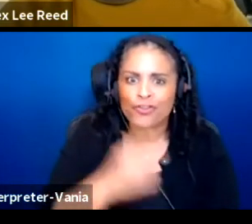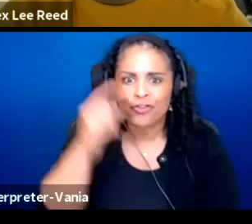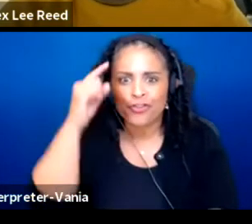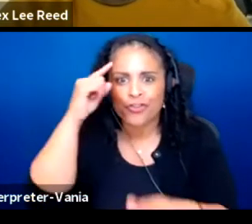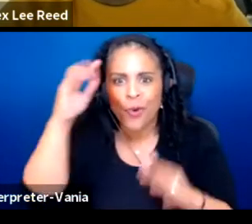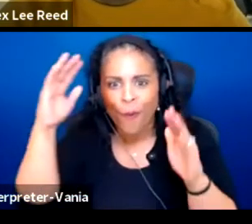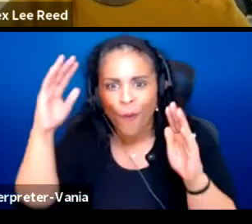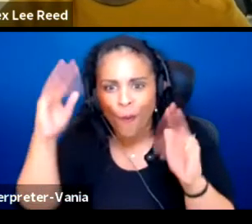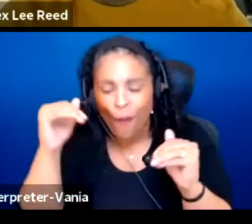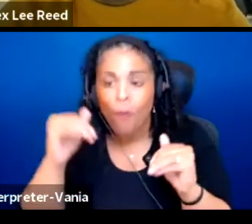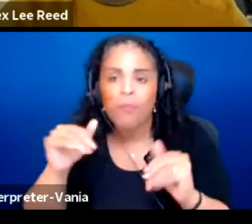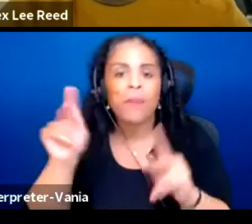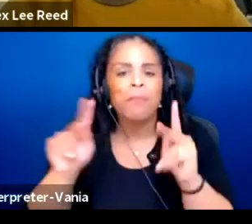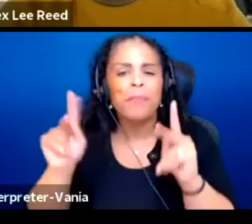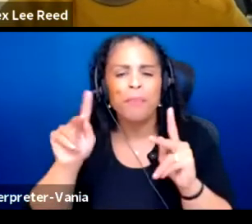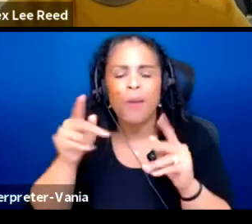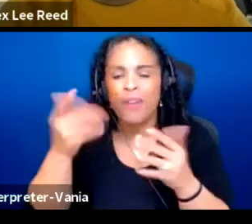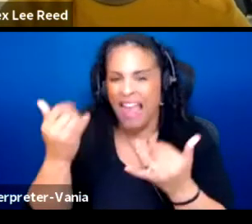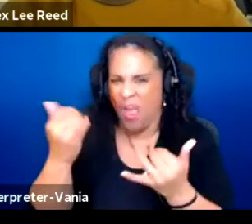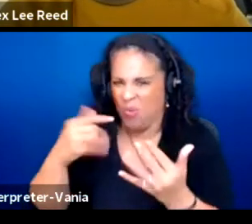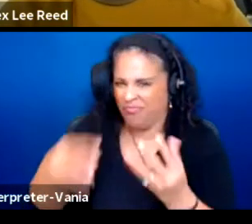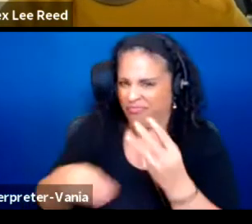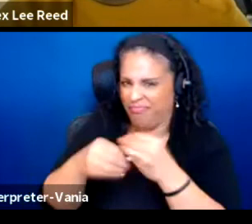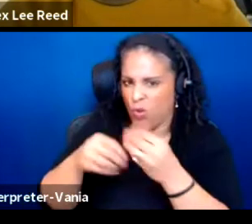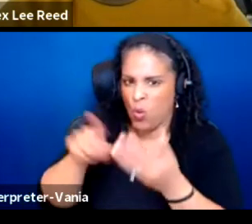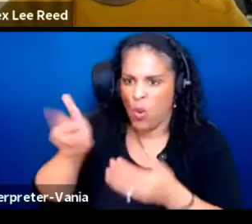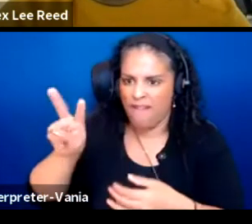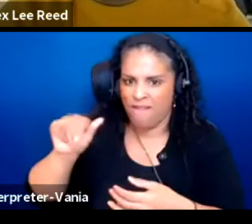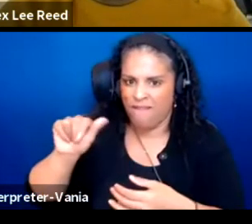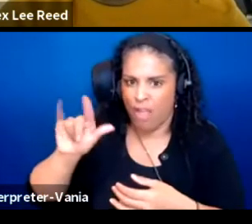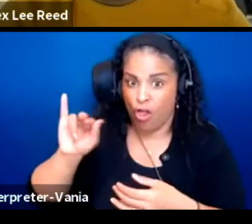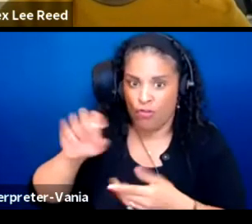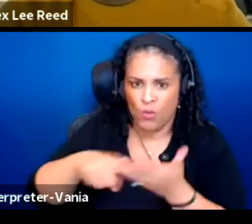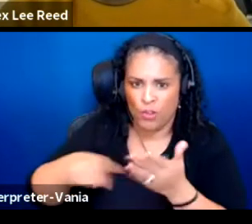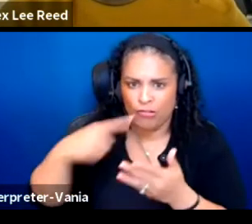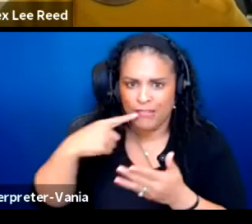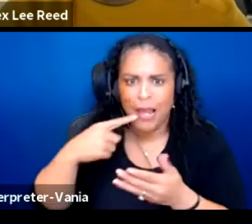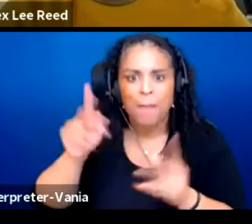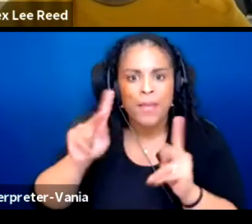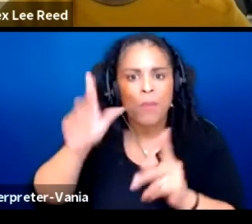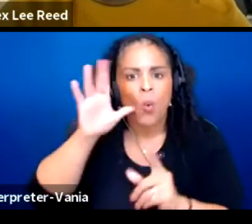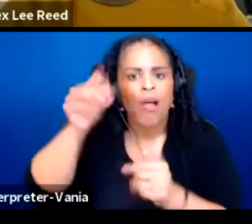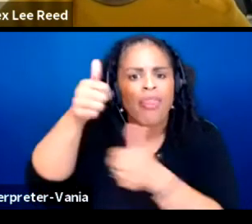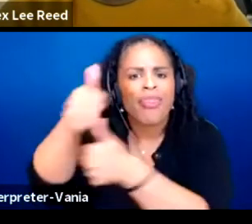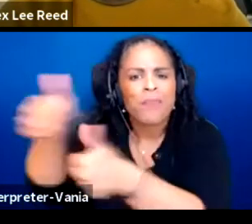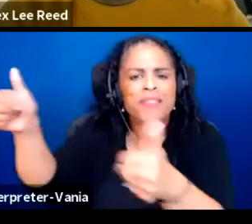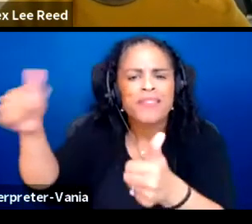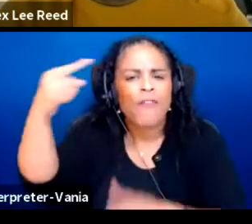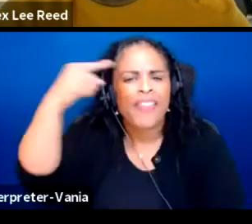to kind of build on what Valerie was just saying, that people will think for themselves.